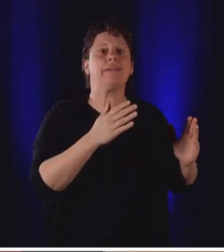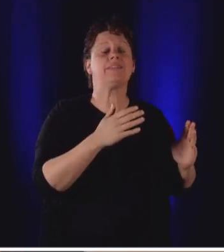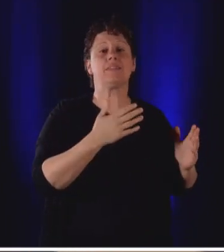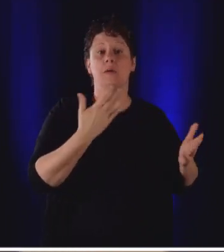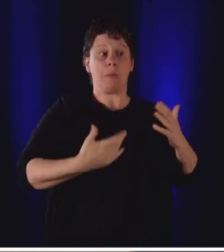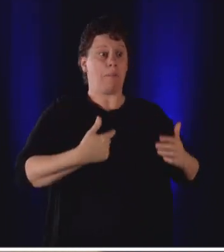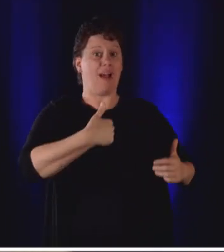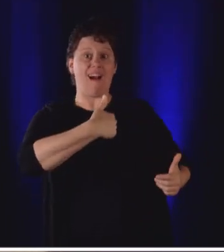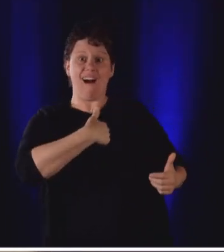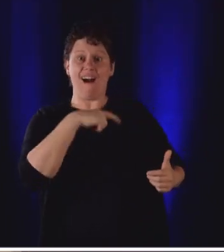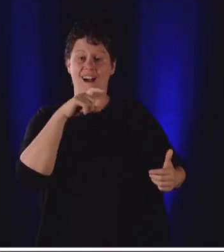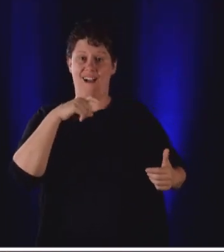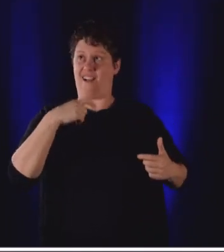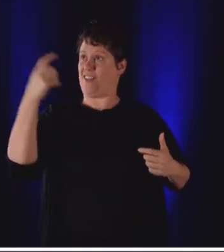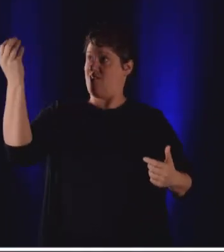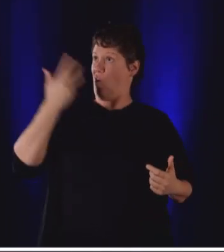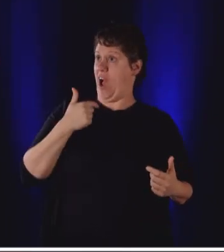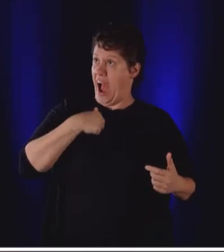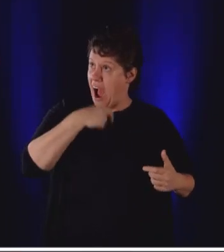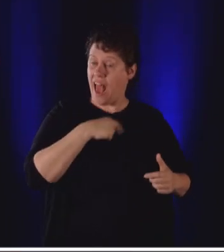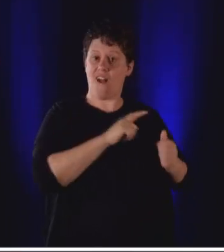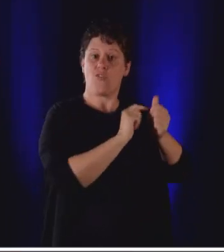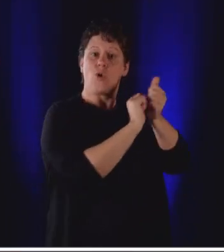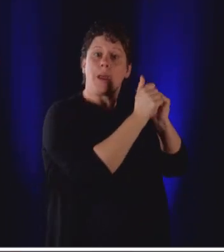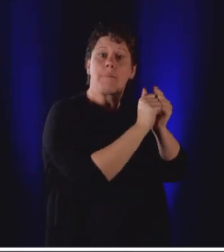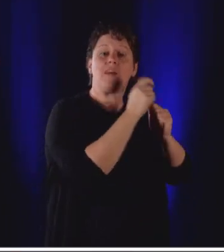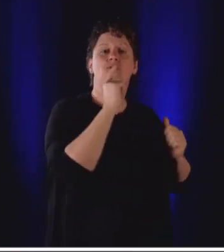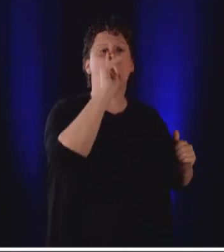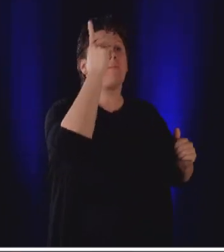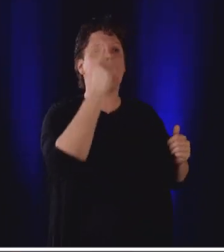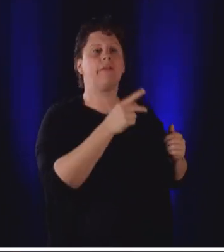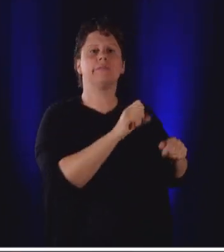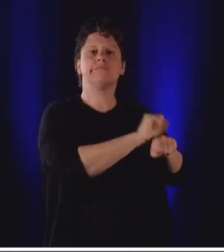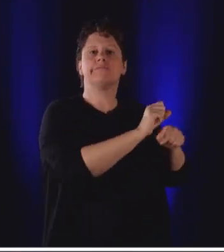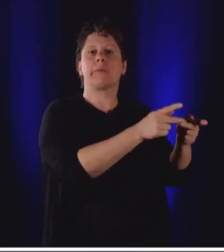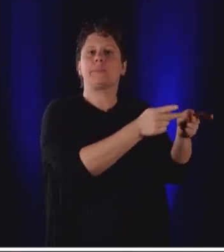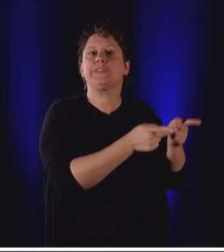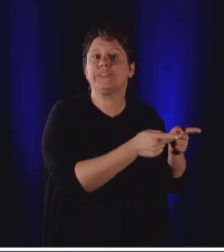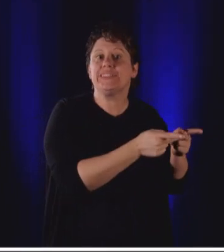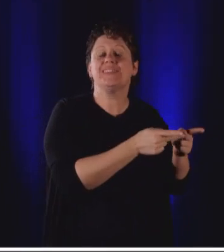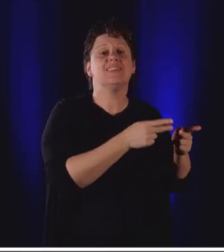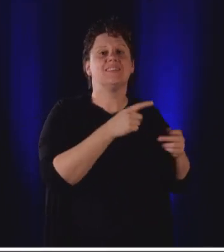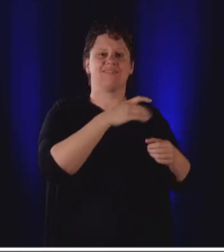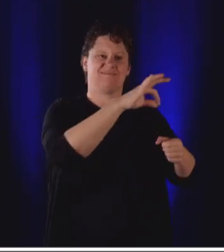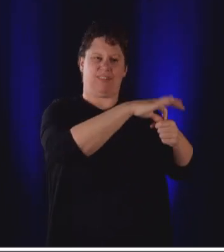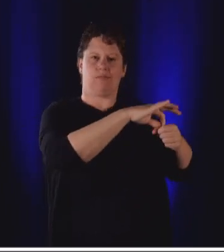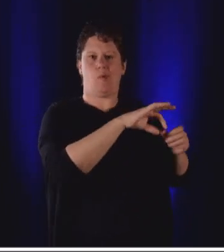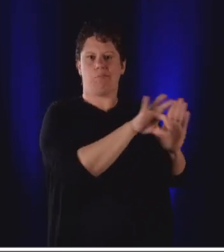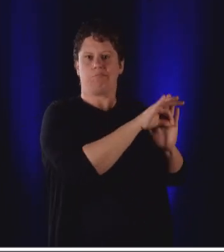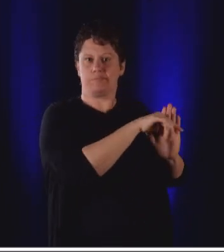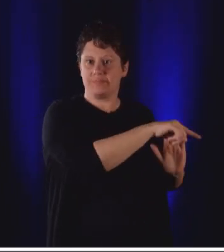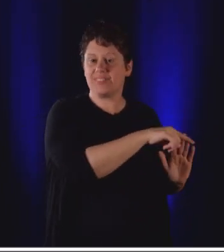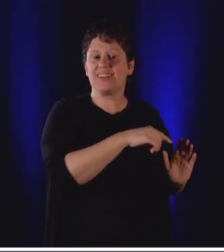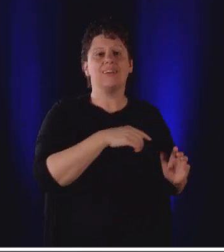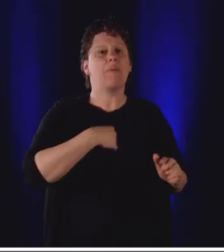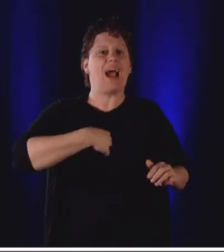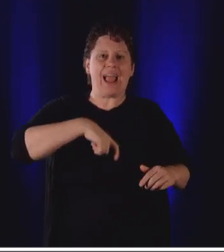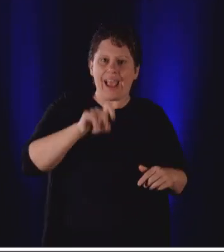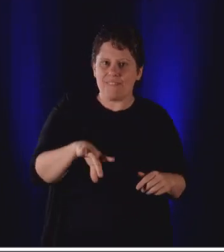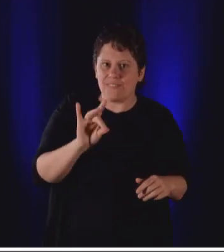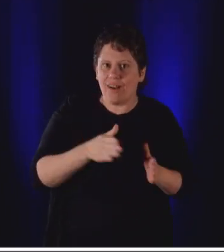power so that I could use the motivation of the movement that I was there for in order to empower them, to create